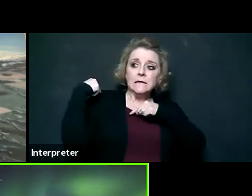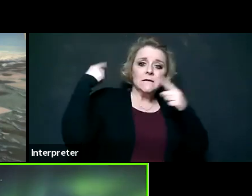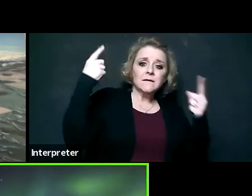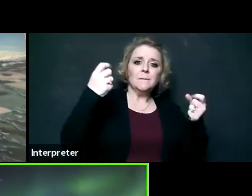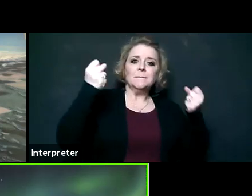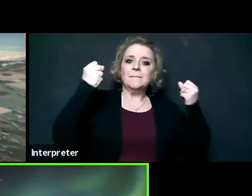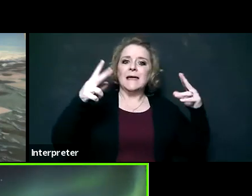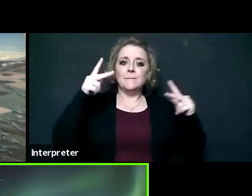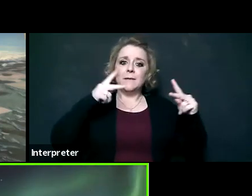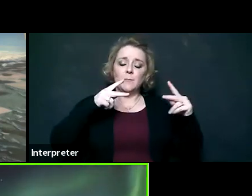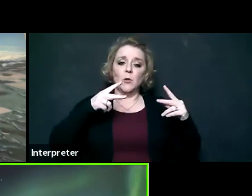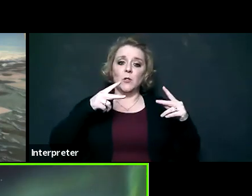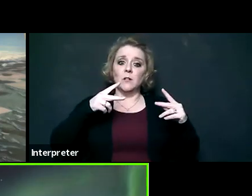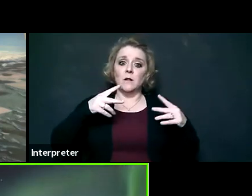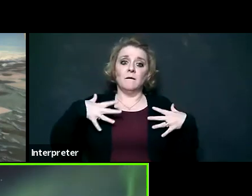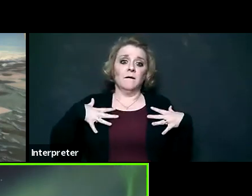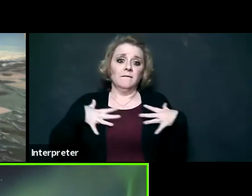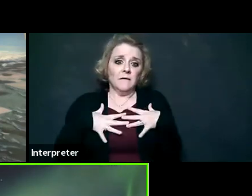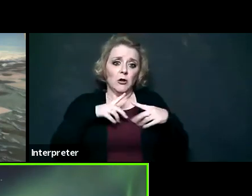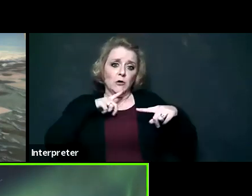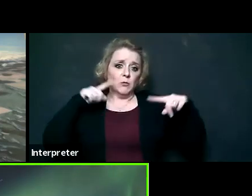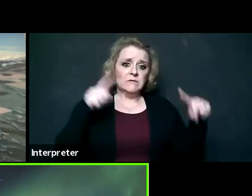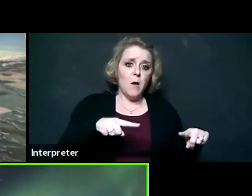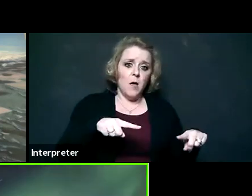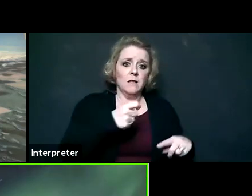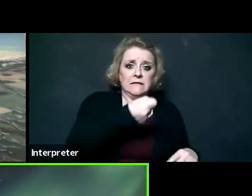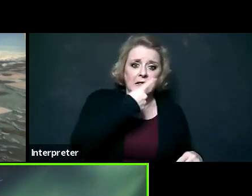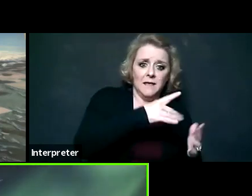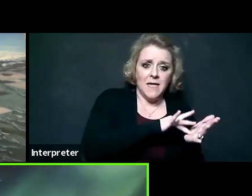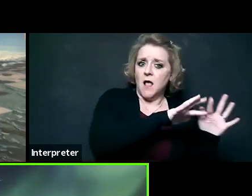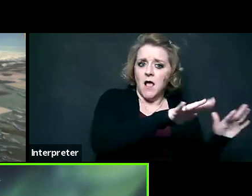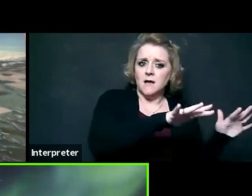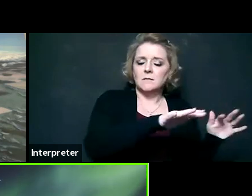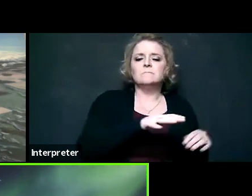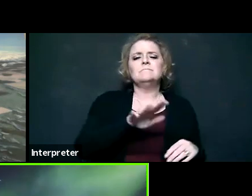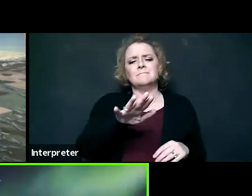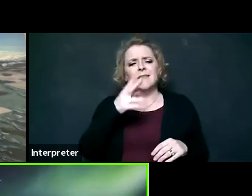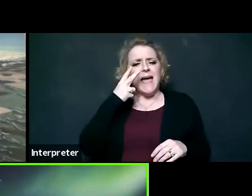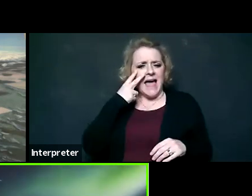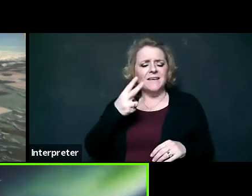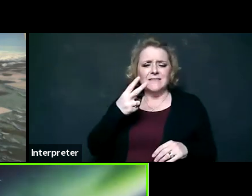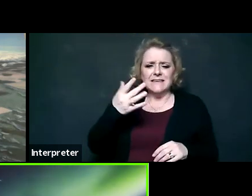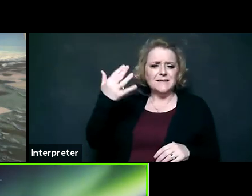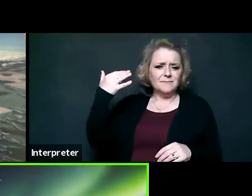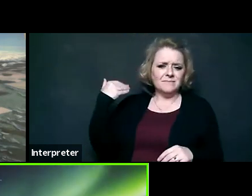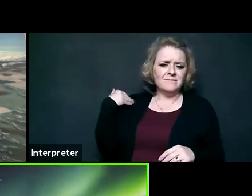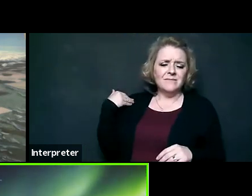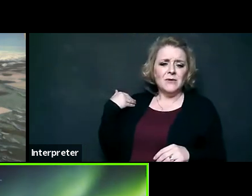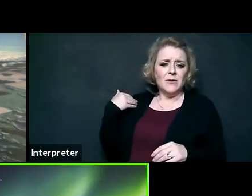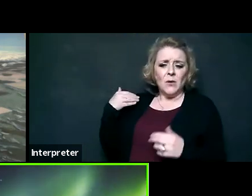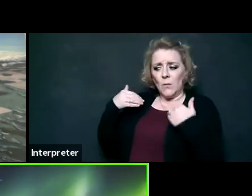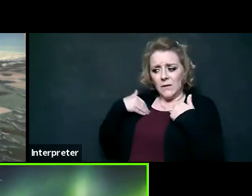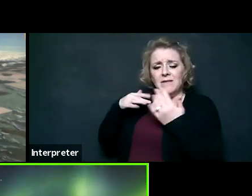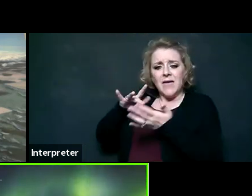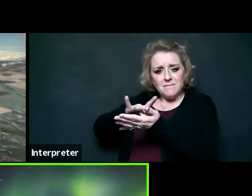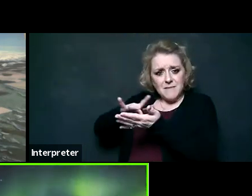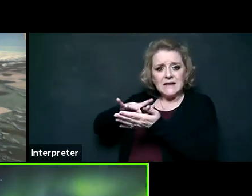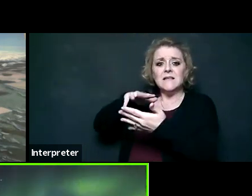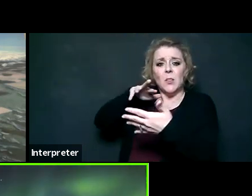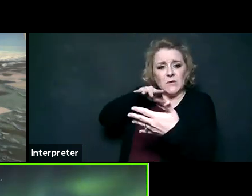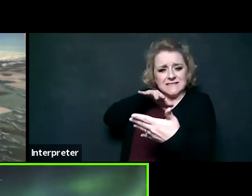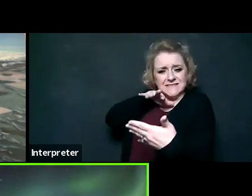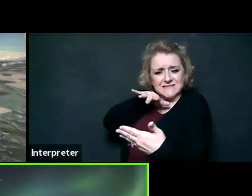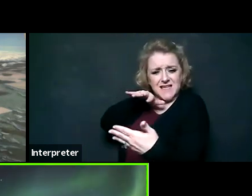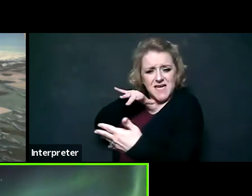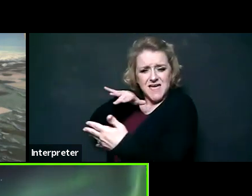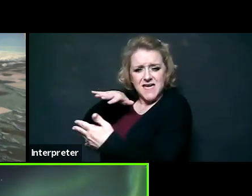point. And I've seen in the past where we've given drugs that have been much more studied for many, many illnesses, that we took off within